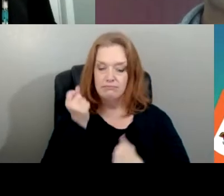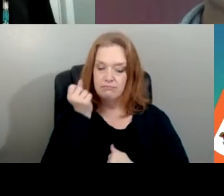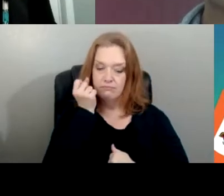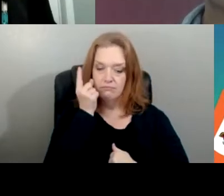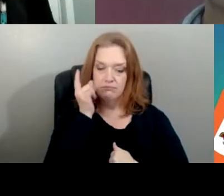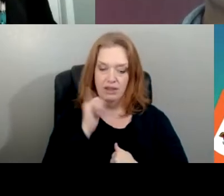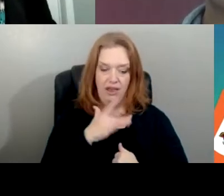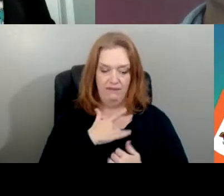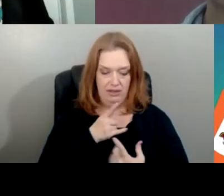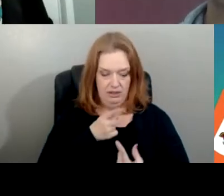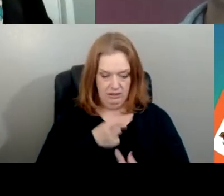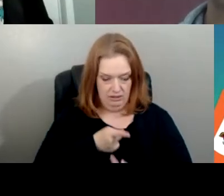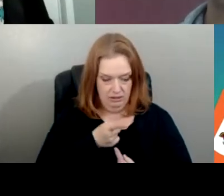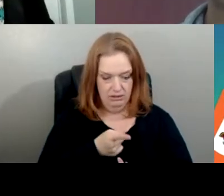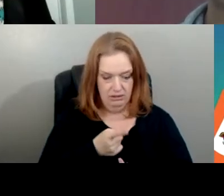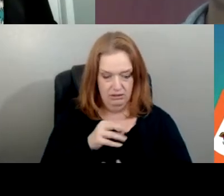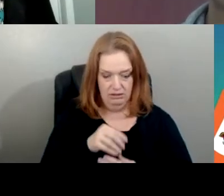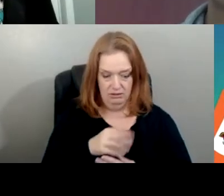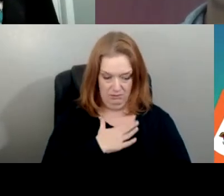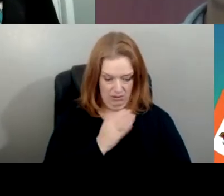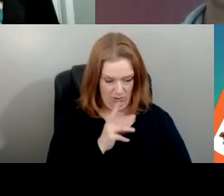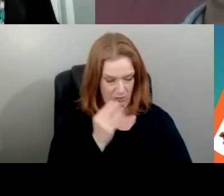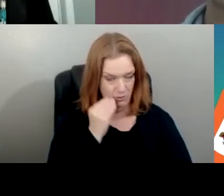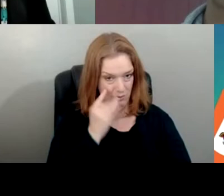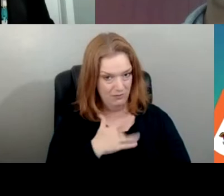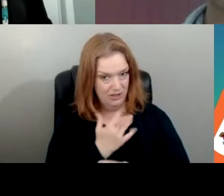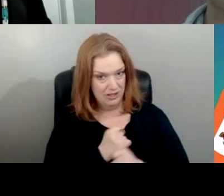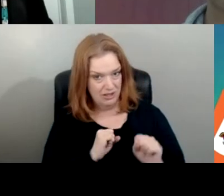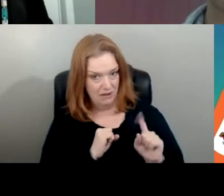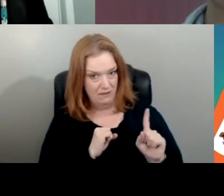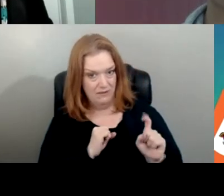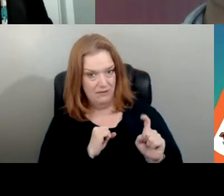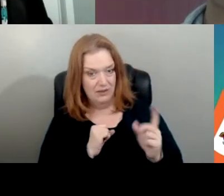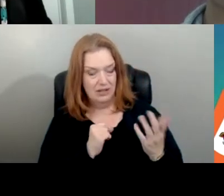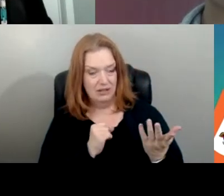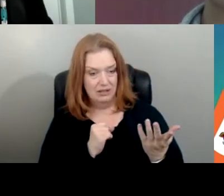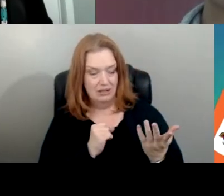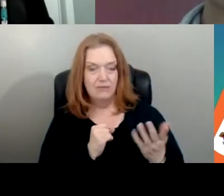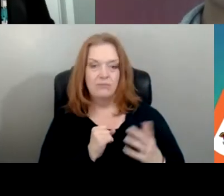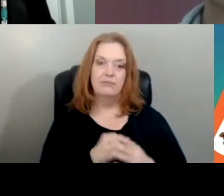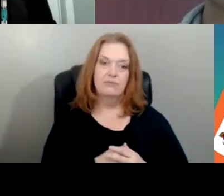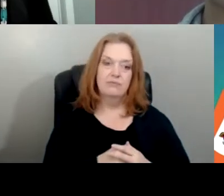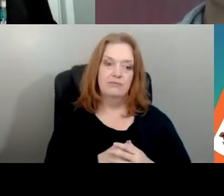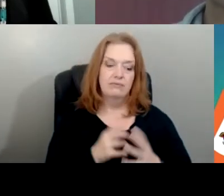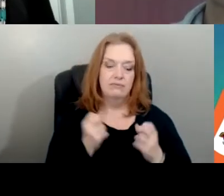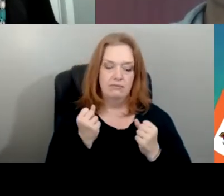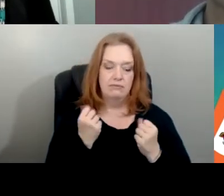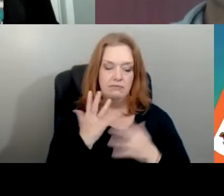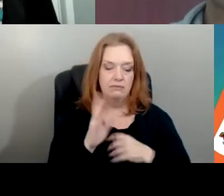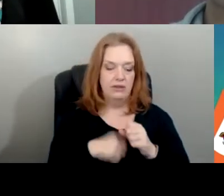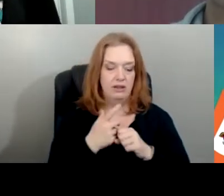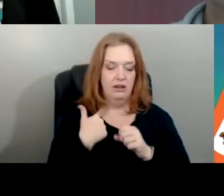of feeling safe in my own home, and spent a lot of time running away from my home